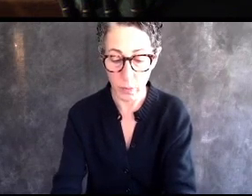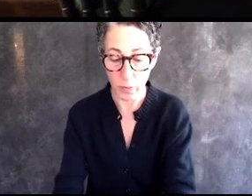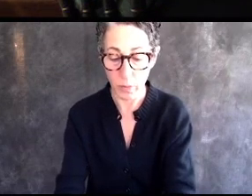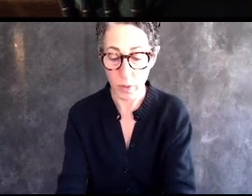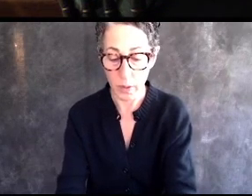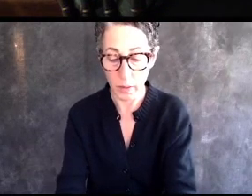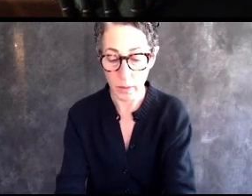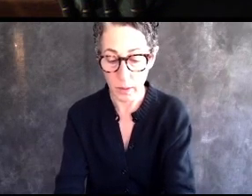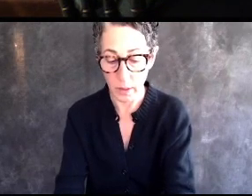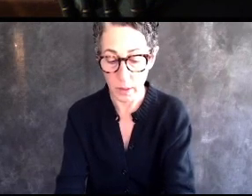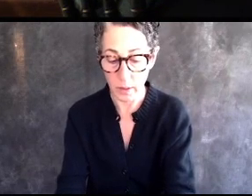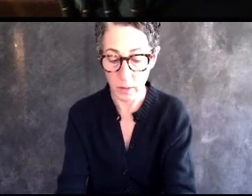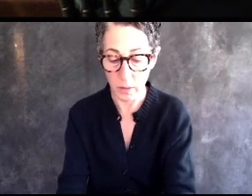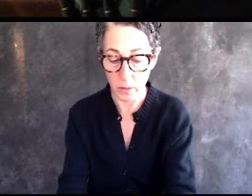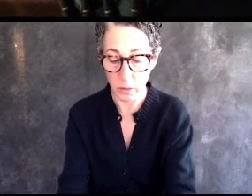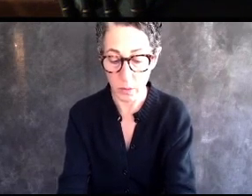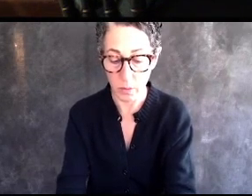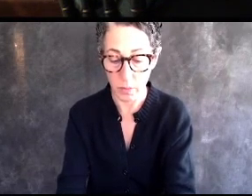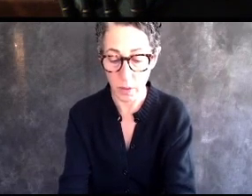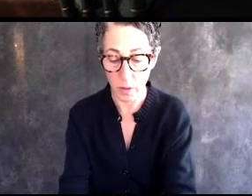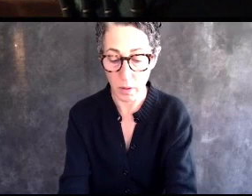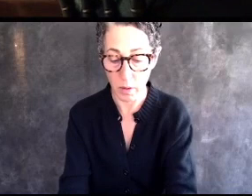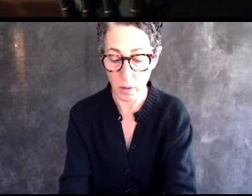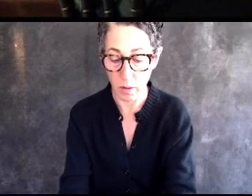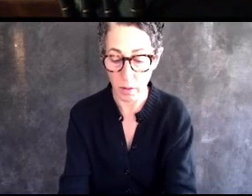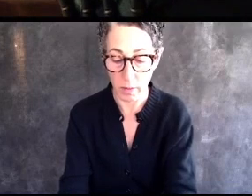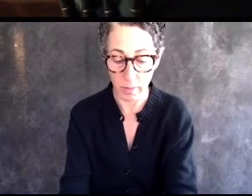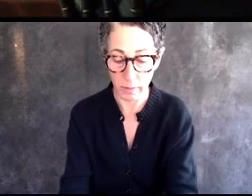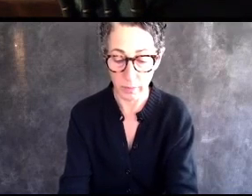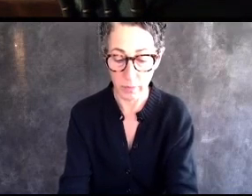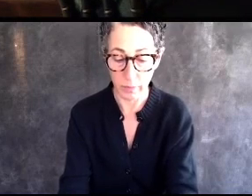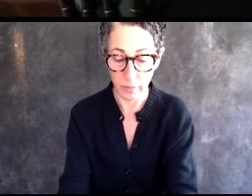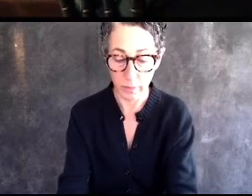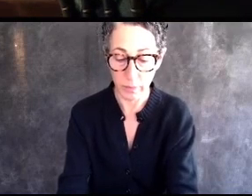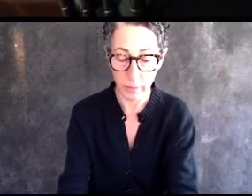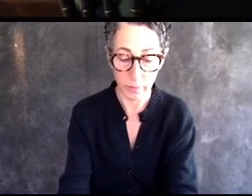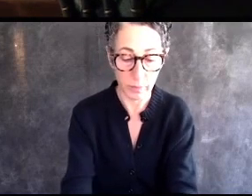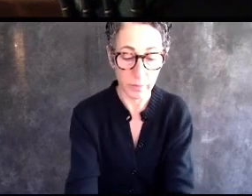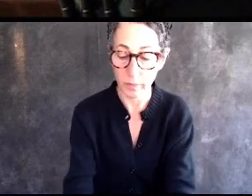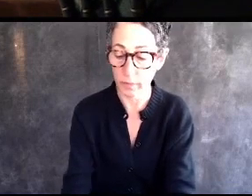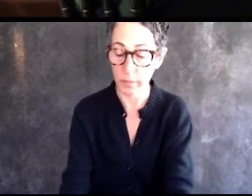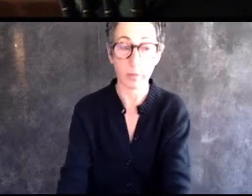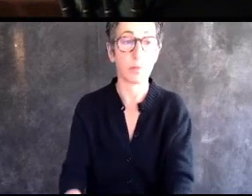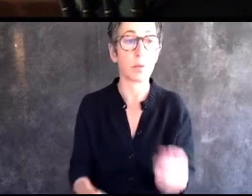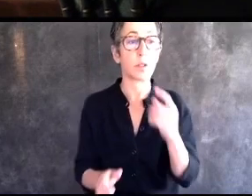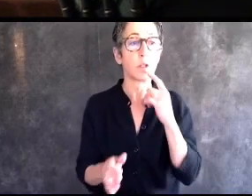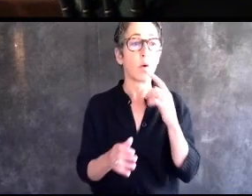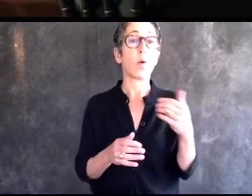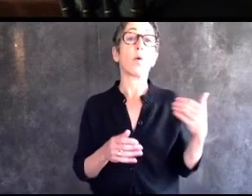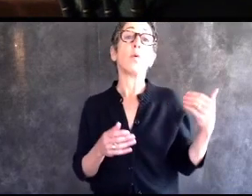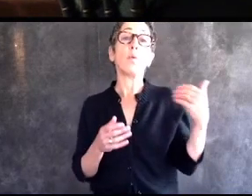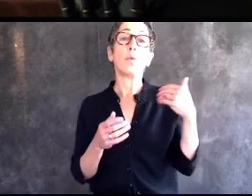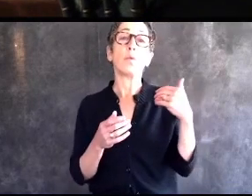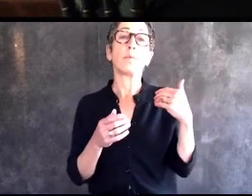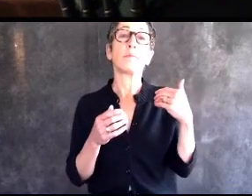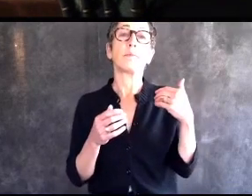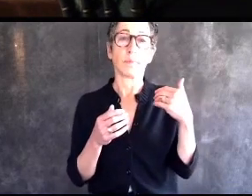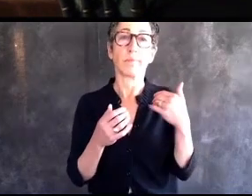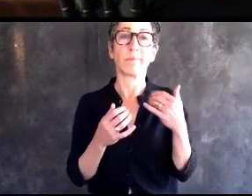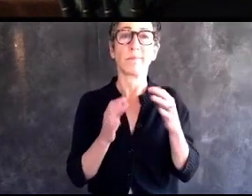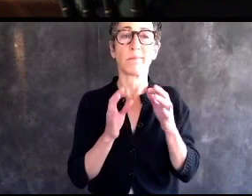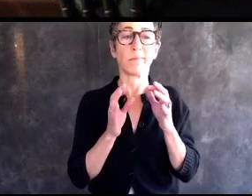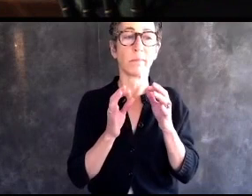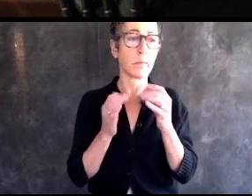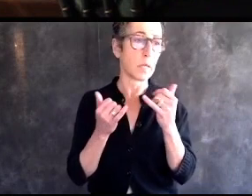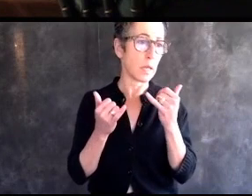tell people also what happened to you last week, but there is a very bellicose China in your rearview mirror. The whole world is very nervous